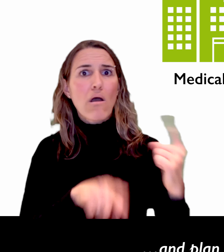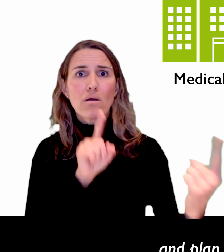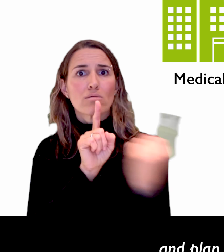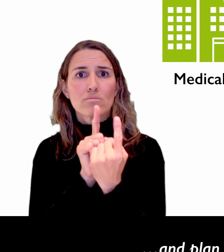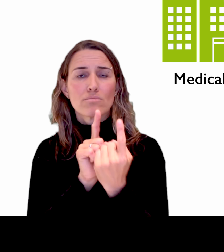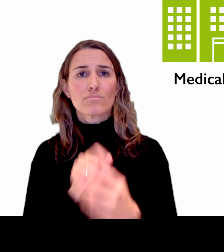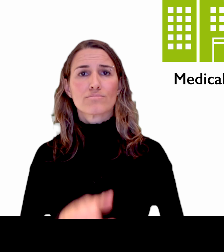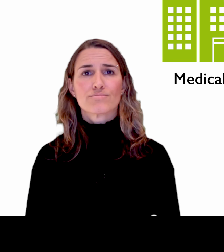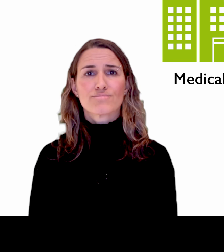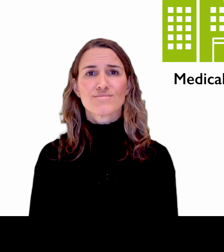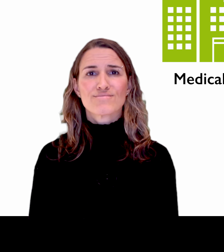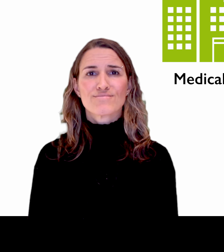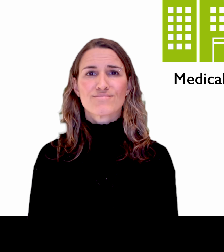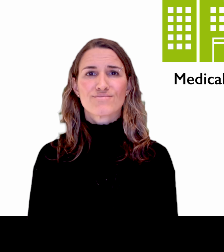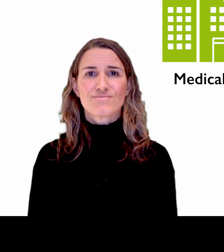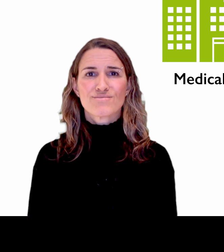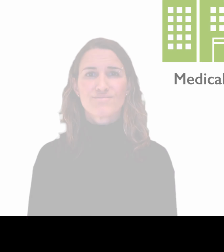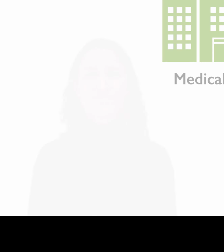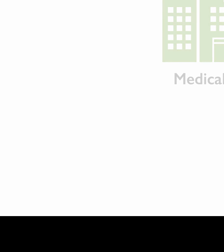get to you.